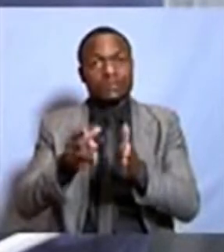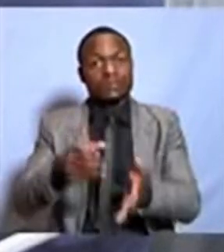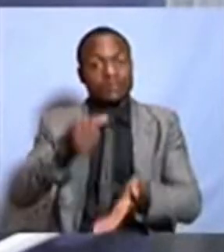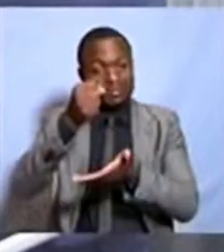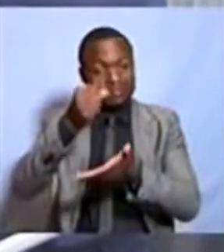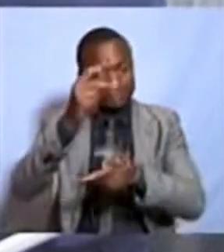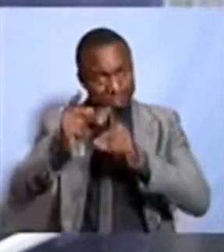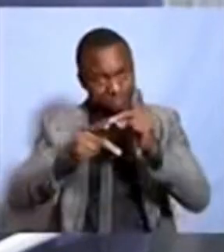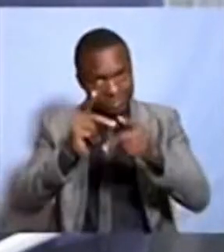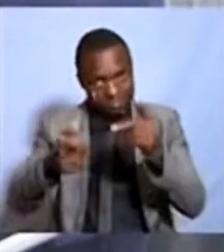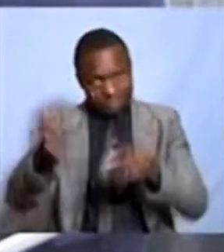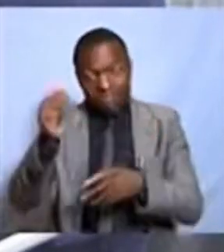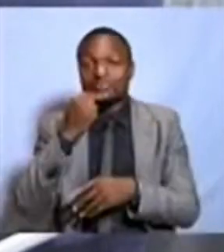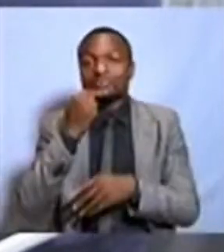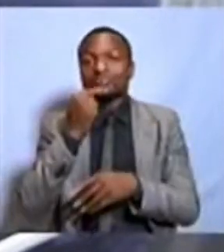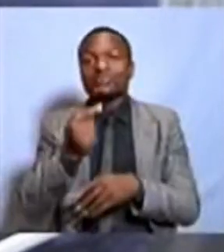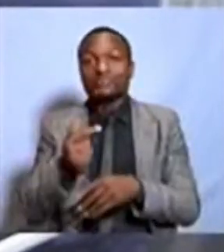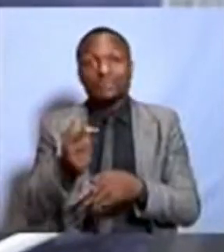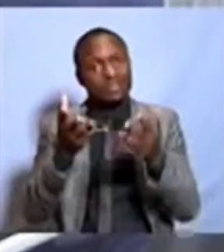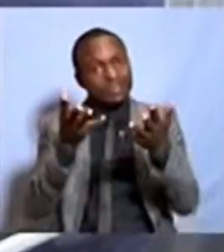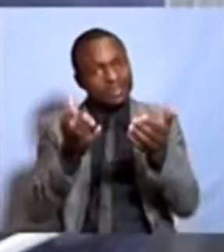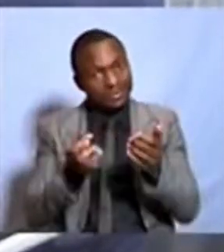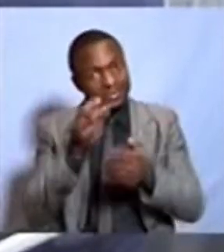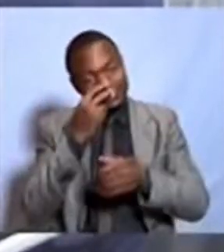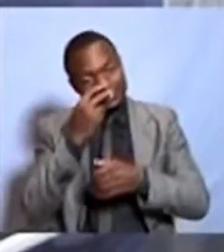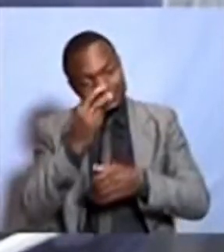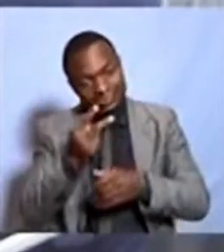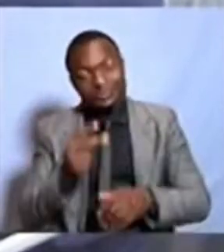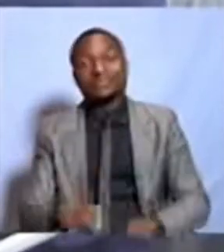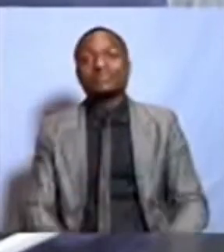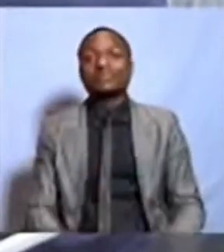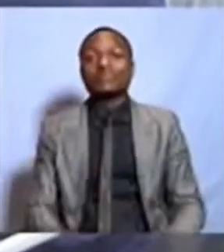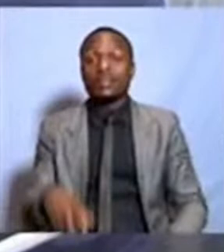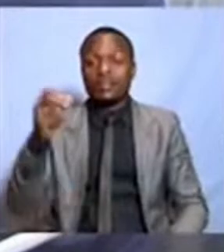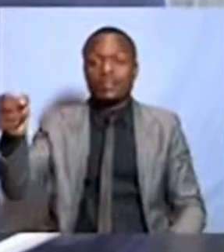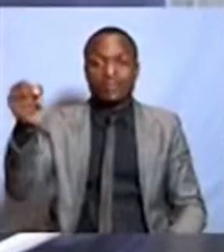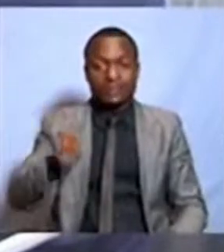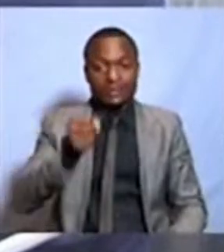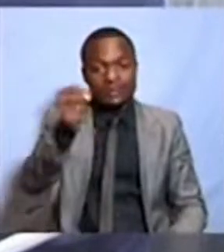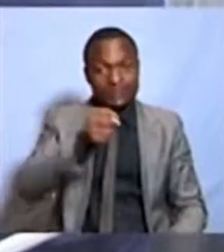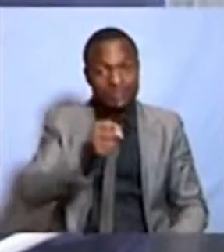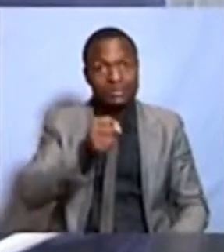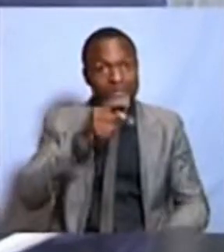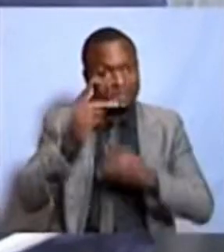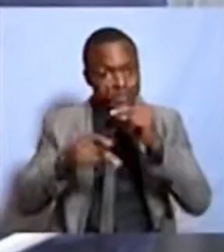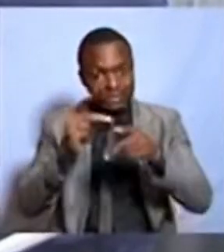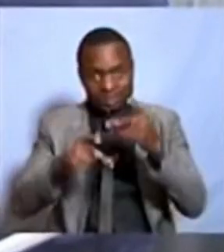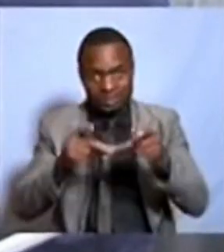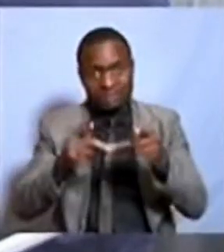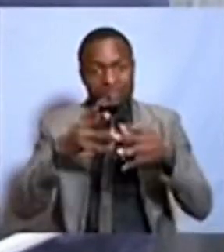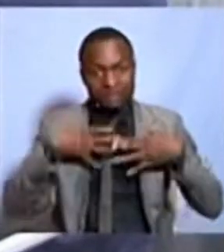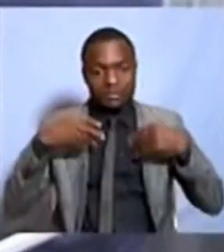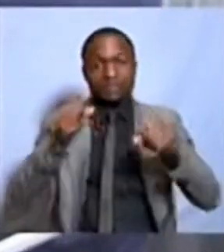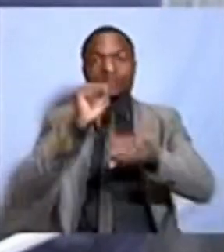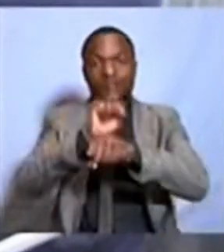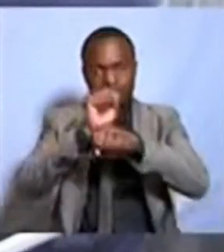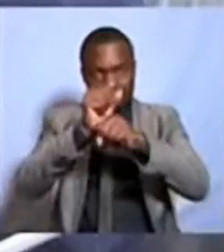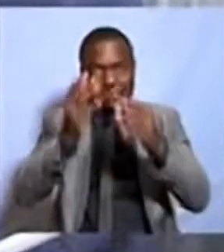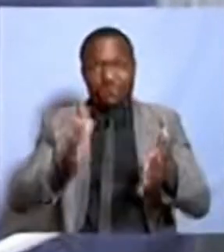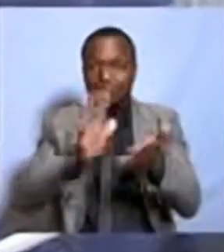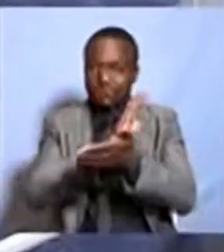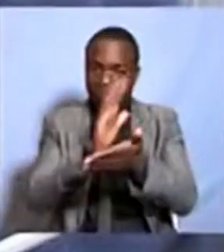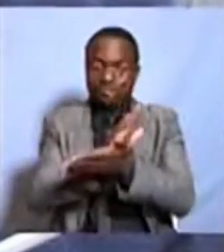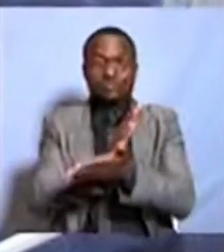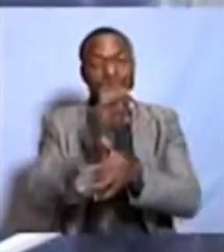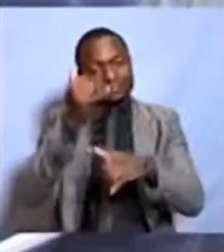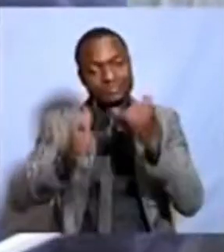also, like I had mentioned earlier, would like to see the recruitment process of health workers to be expedited. I think